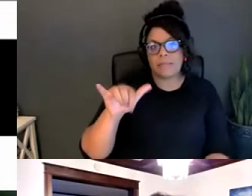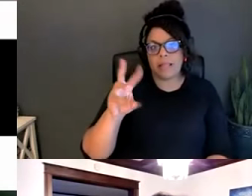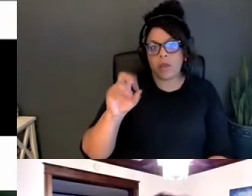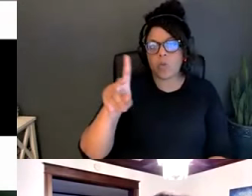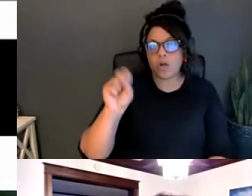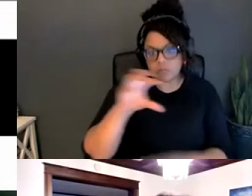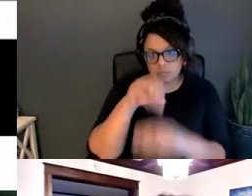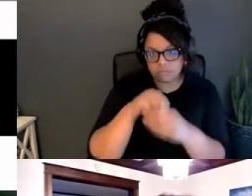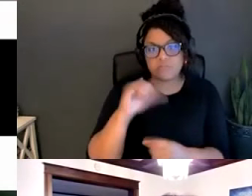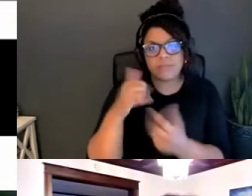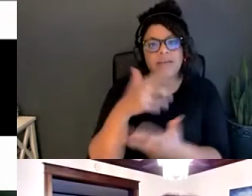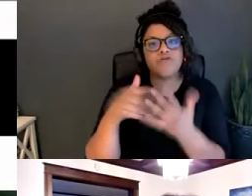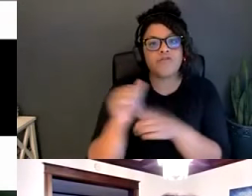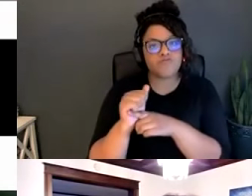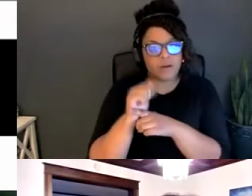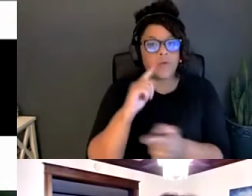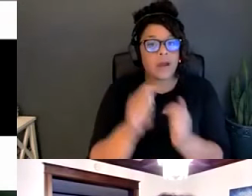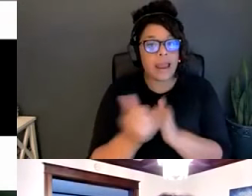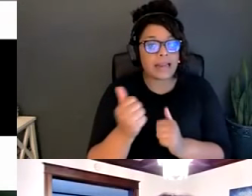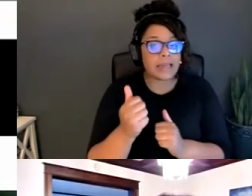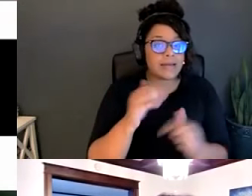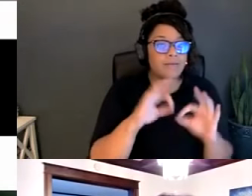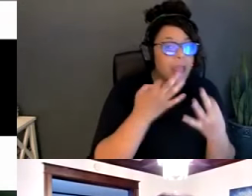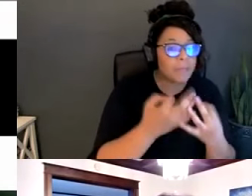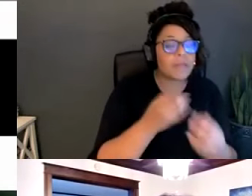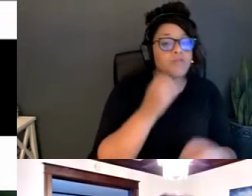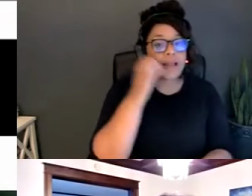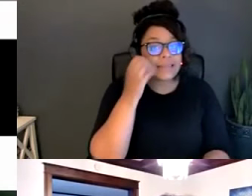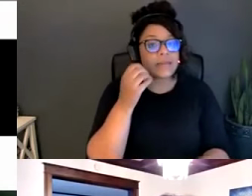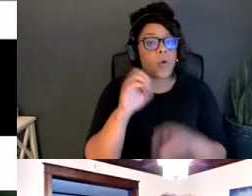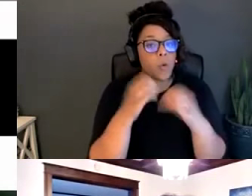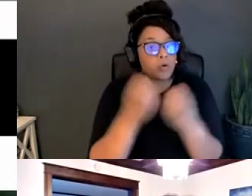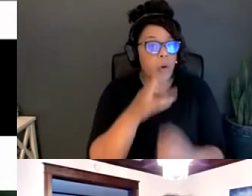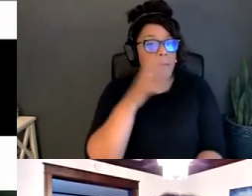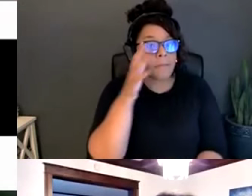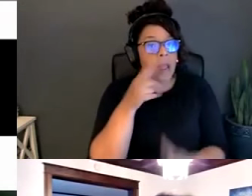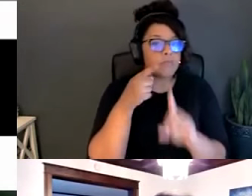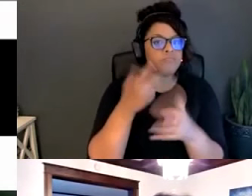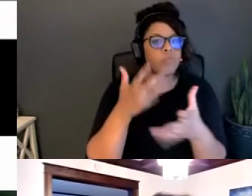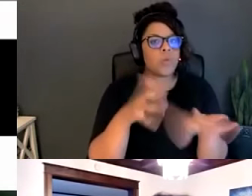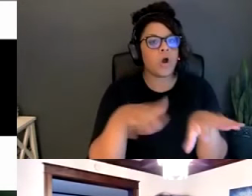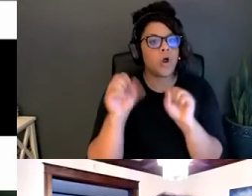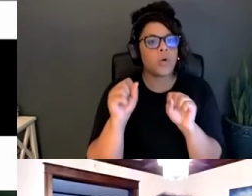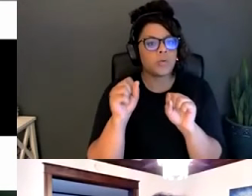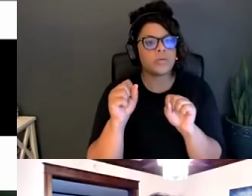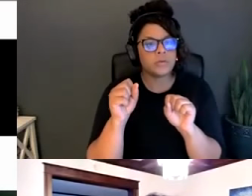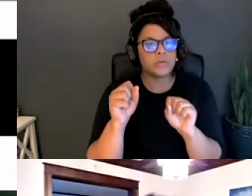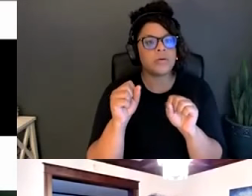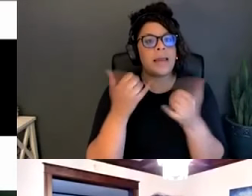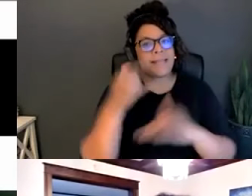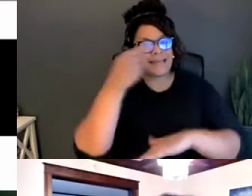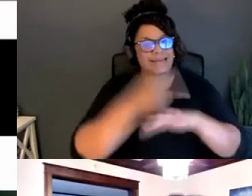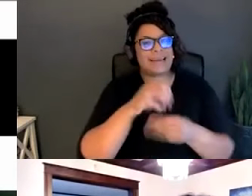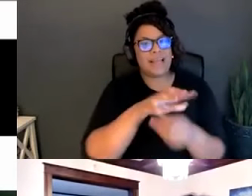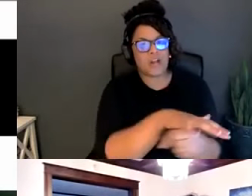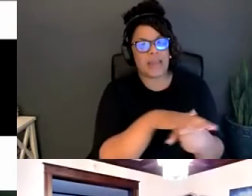an interactive training for any resident, family, organization, or parent looking to host a play day in their neighborhood